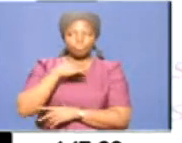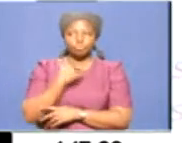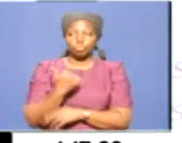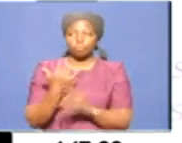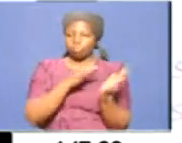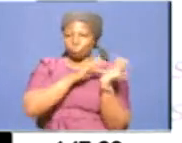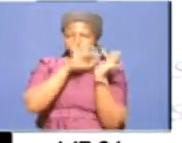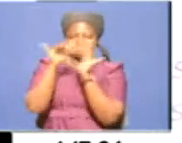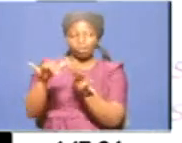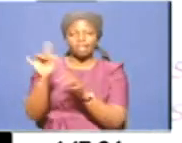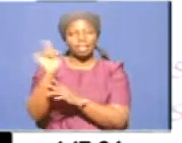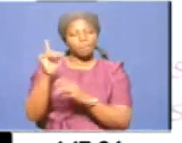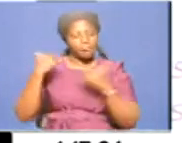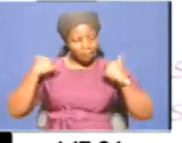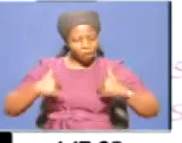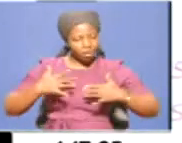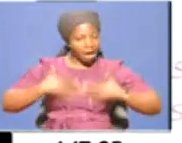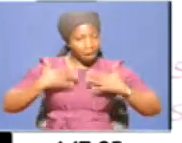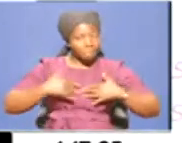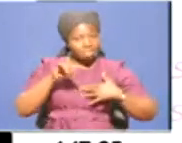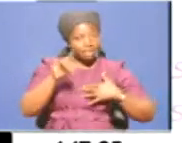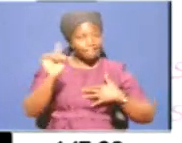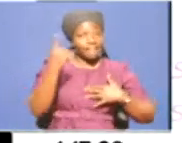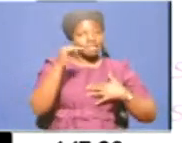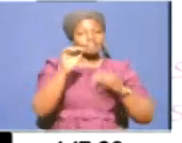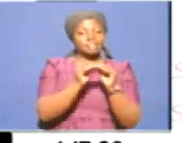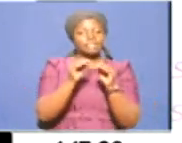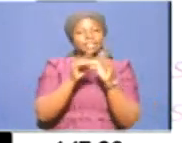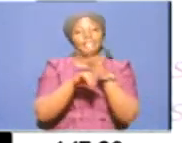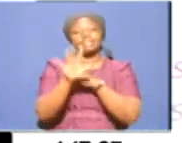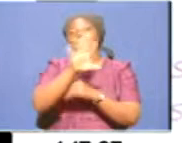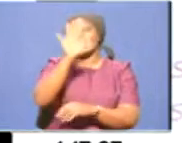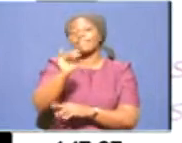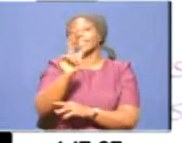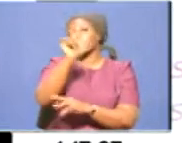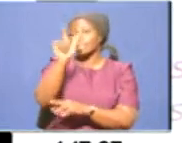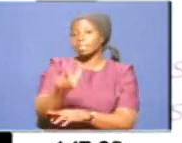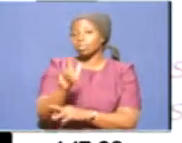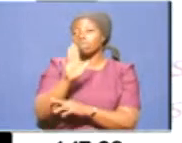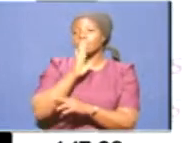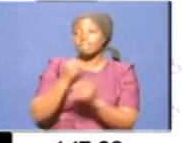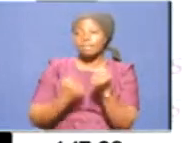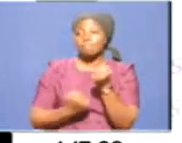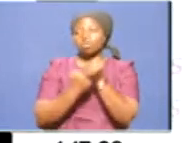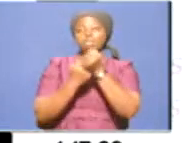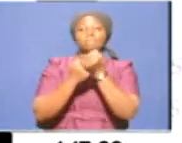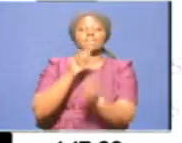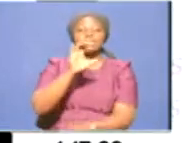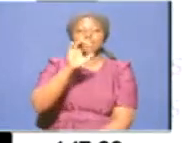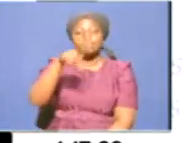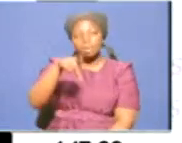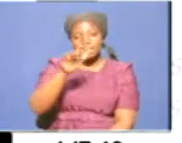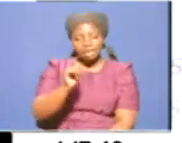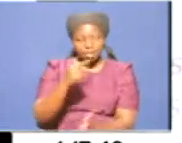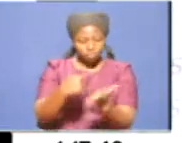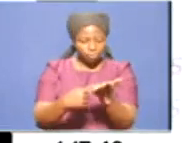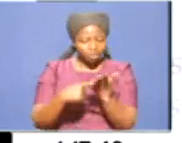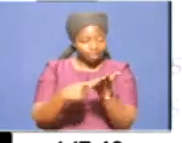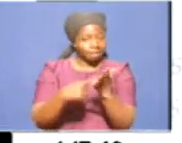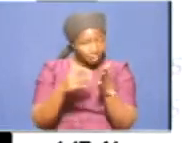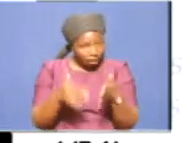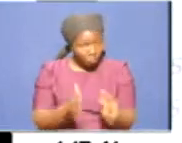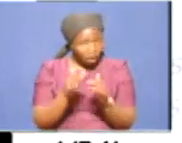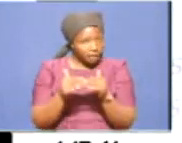Nairobi. And I'm happy this is the first meeting in Africa region to be supported by the CPA. To discuss the way forward